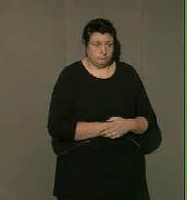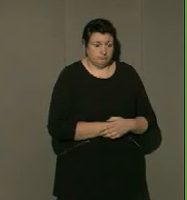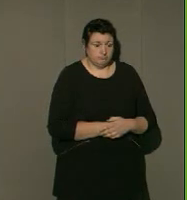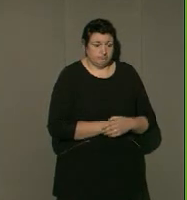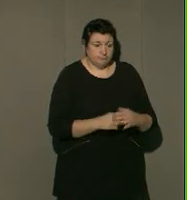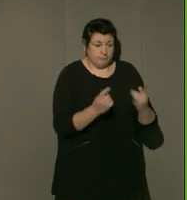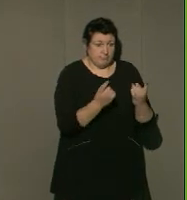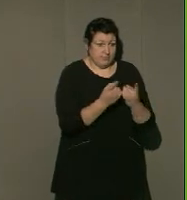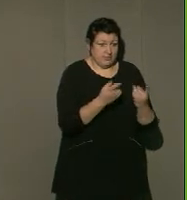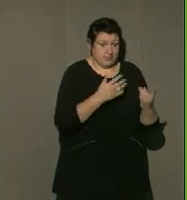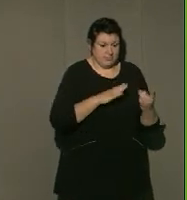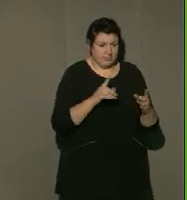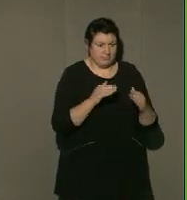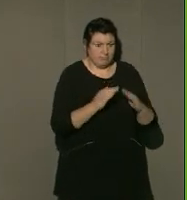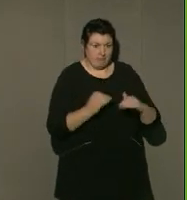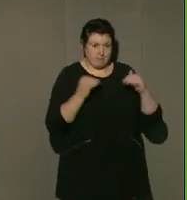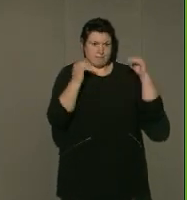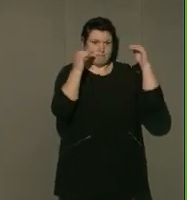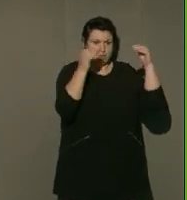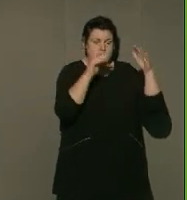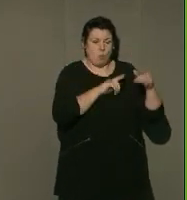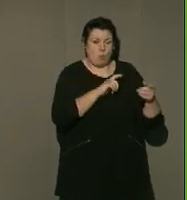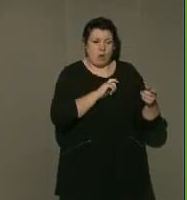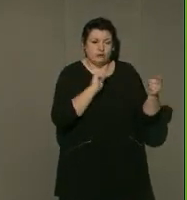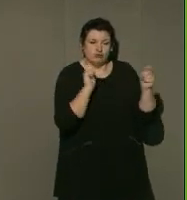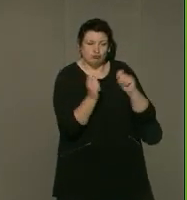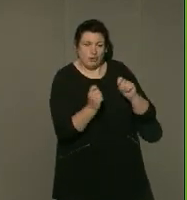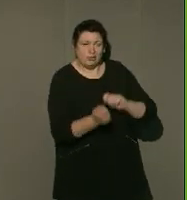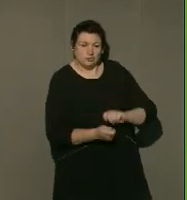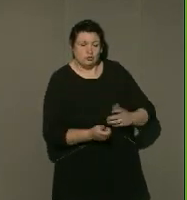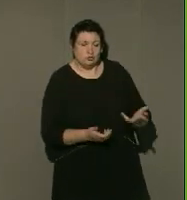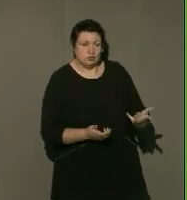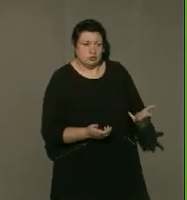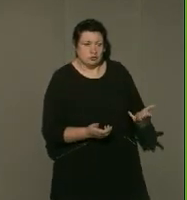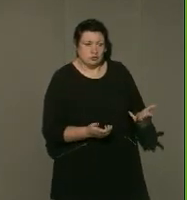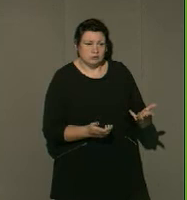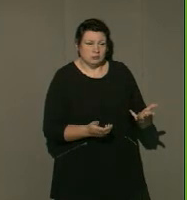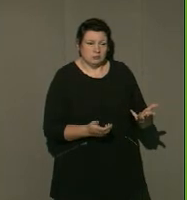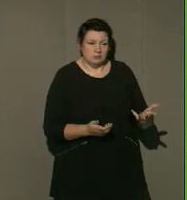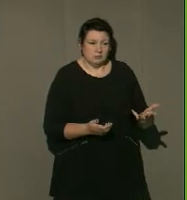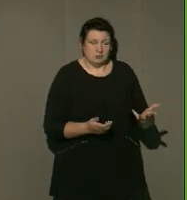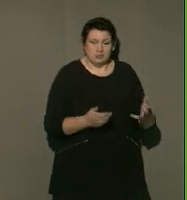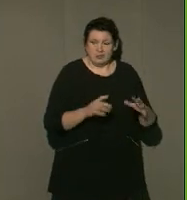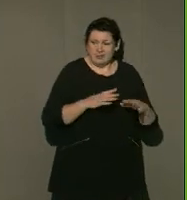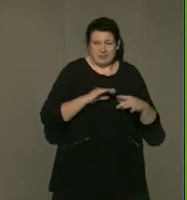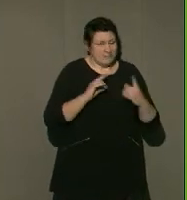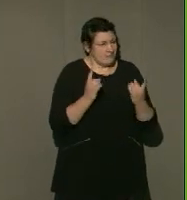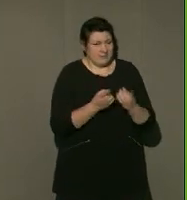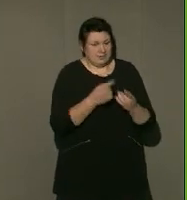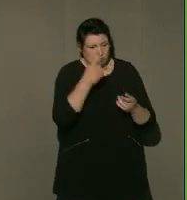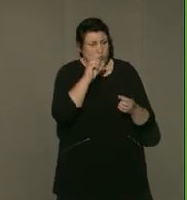high bar for to change, the things that we do not expect to change often.